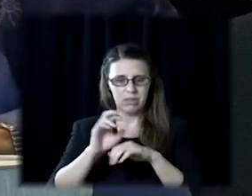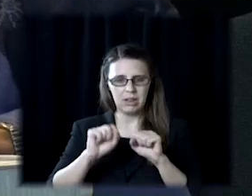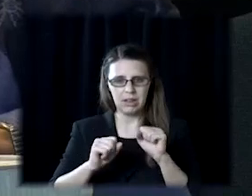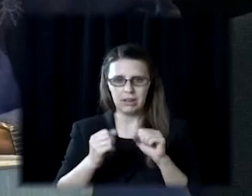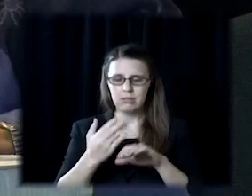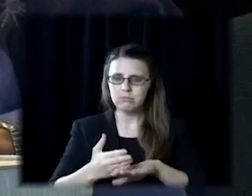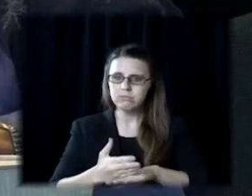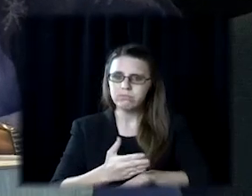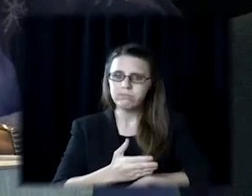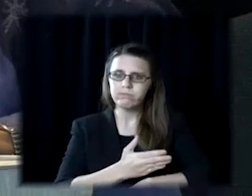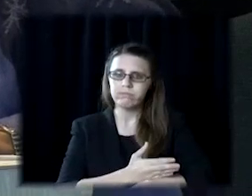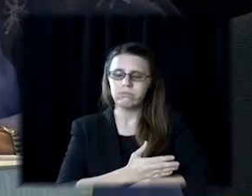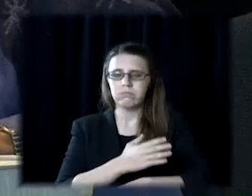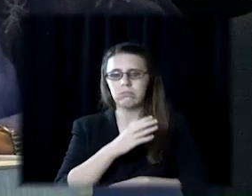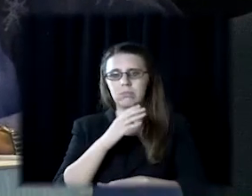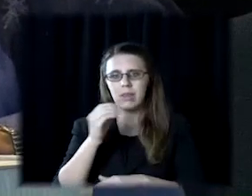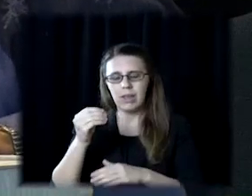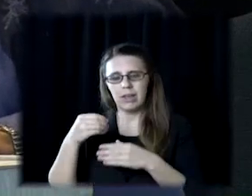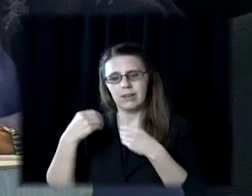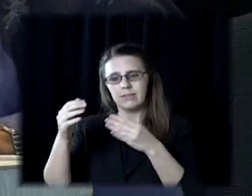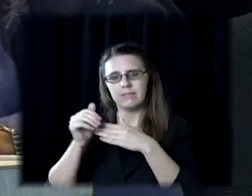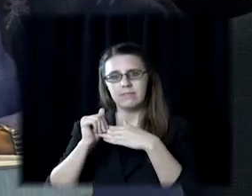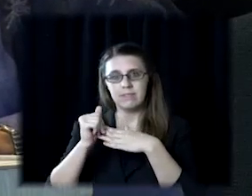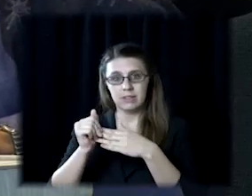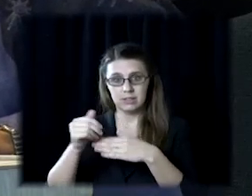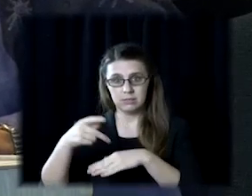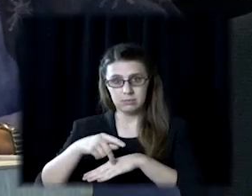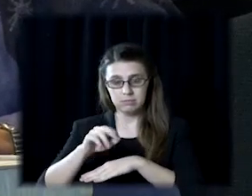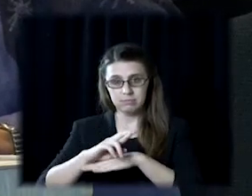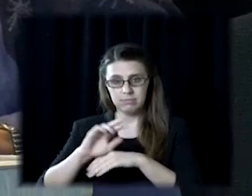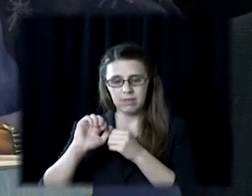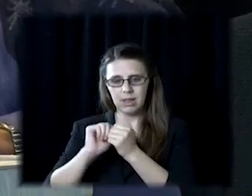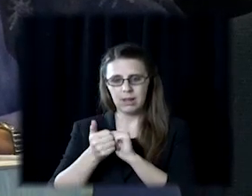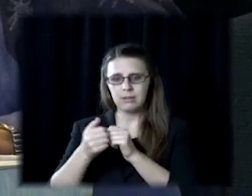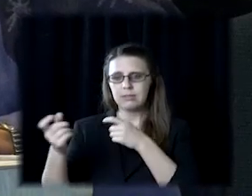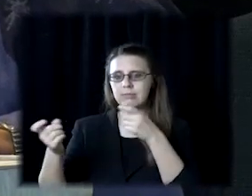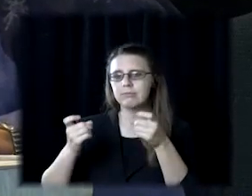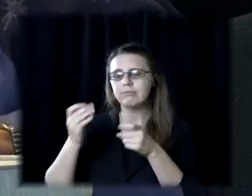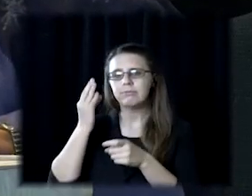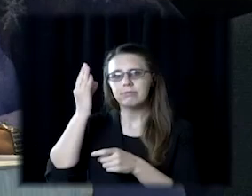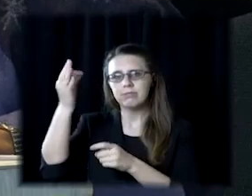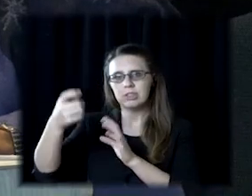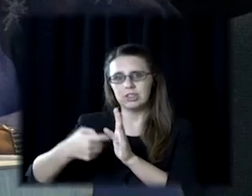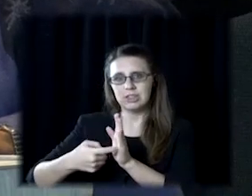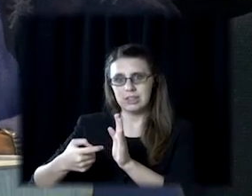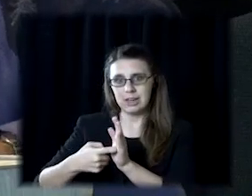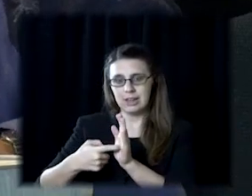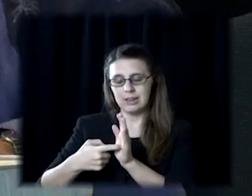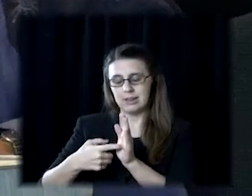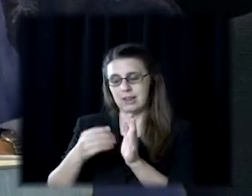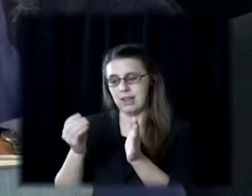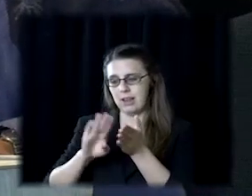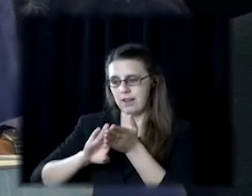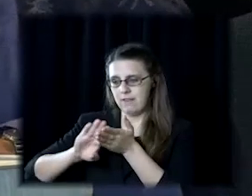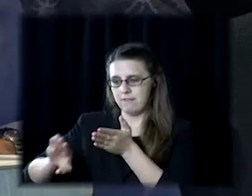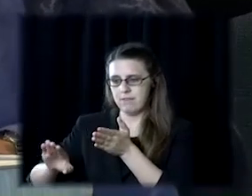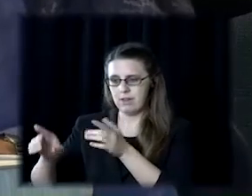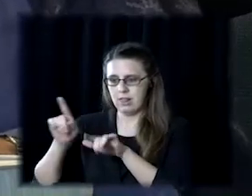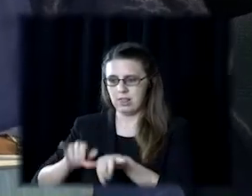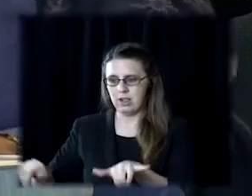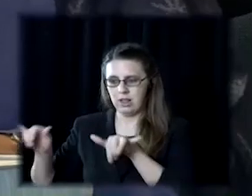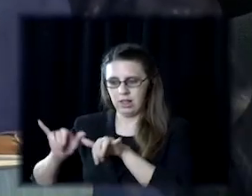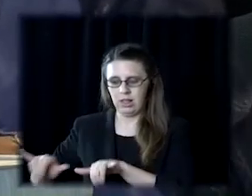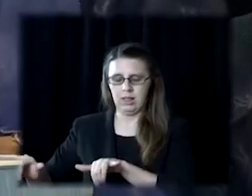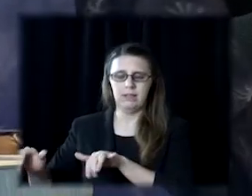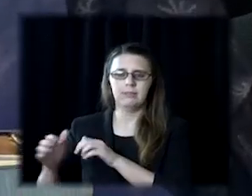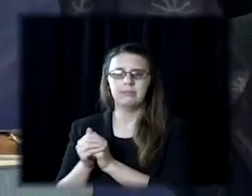in managing future debt refinancing while avoiding the liquidity-based borrowings that contributed to the current crisis. In March